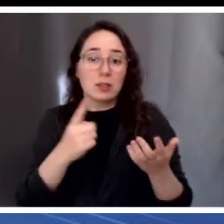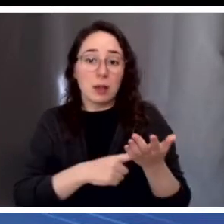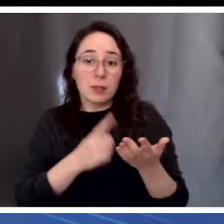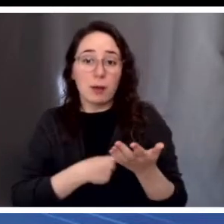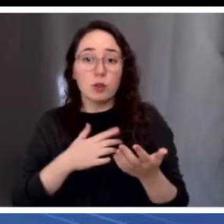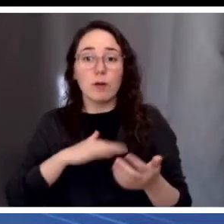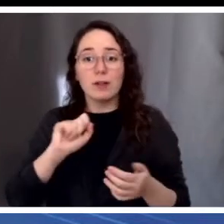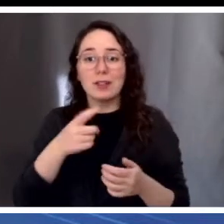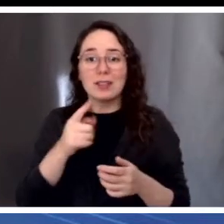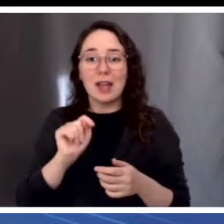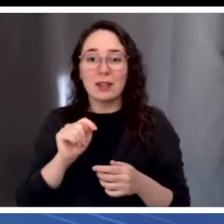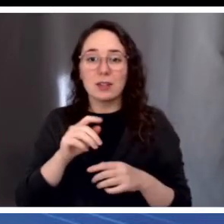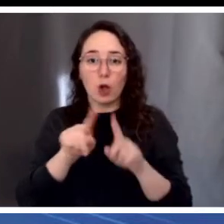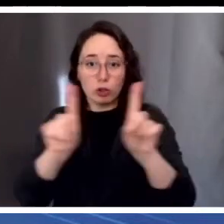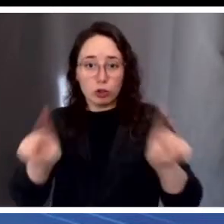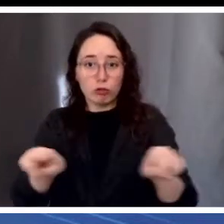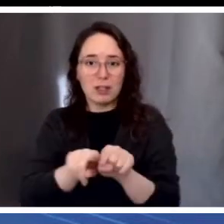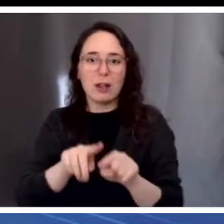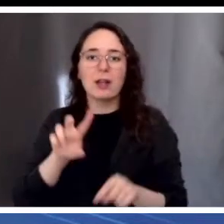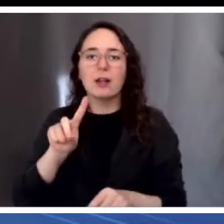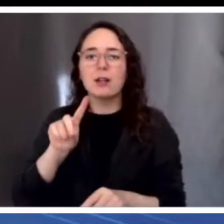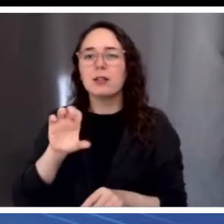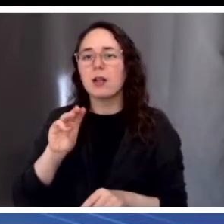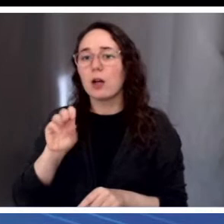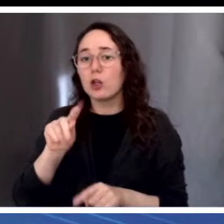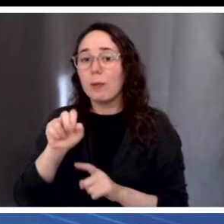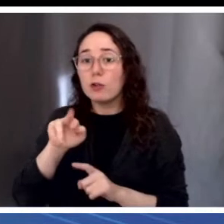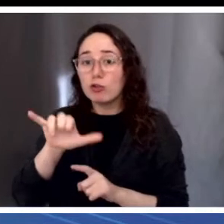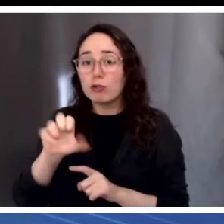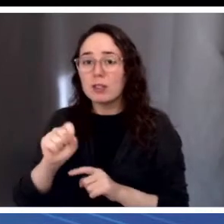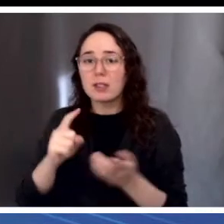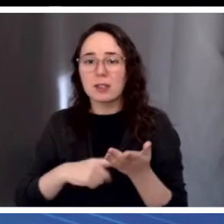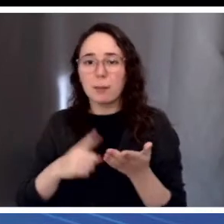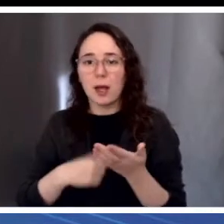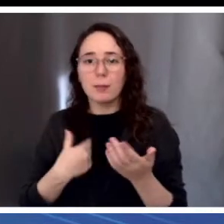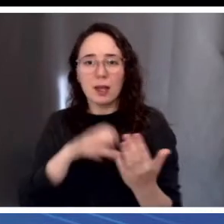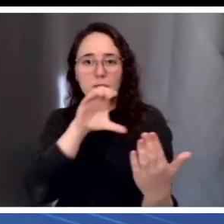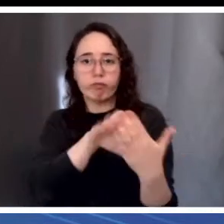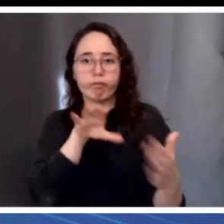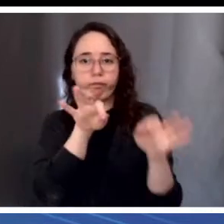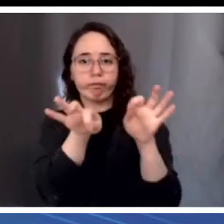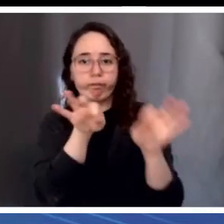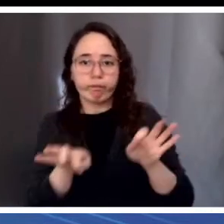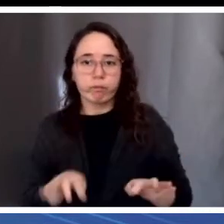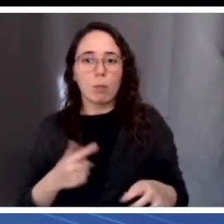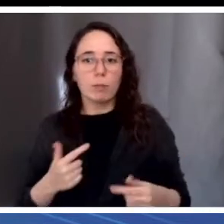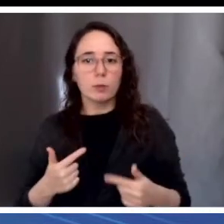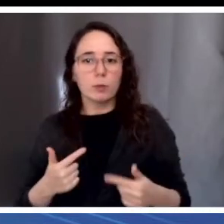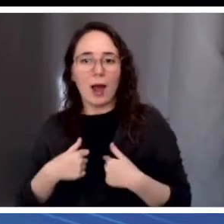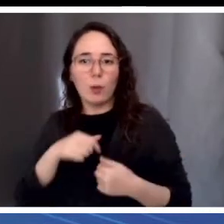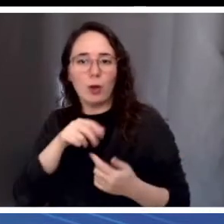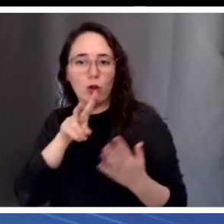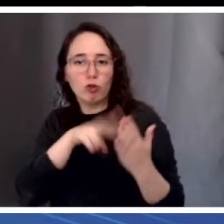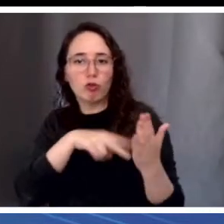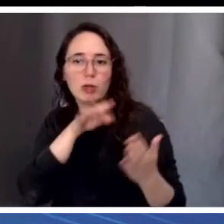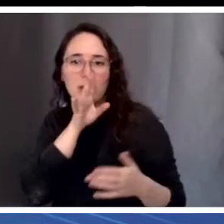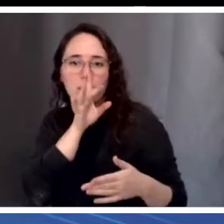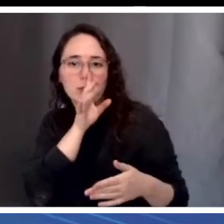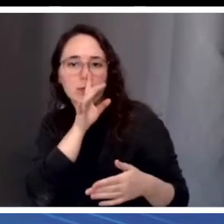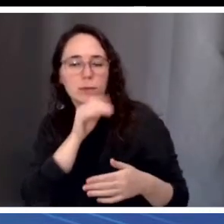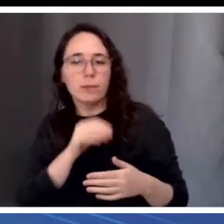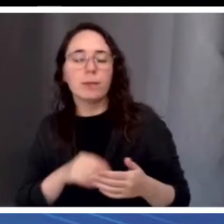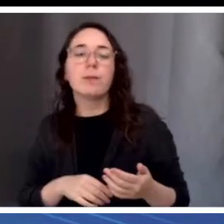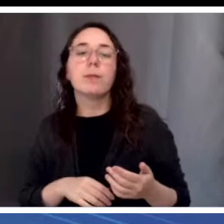for example, on documentaries, which I work a lot on a lot of documentaries. So I'm reading the text on screen and my tone